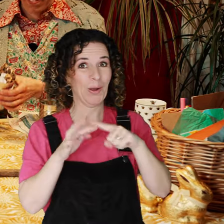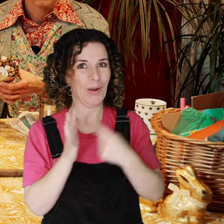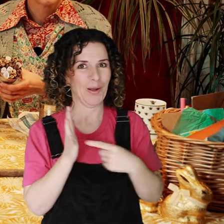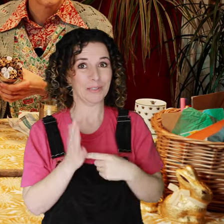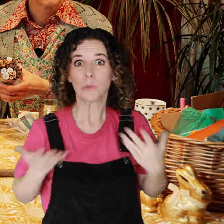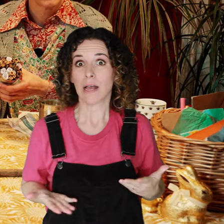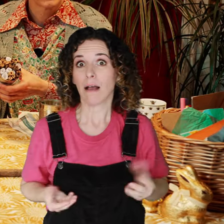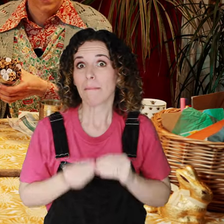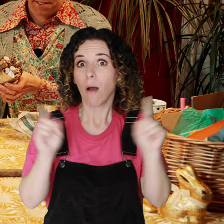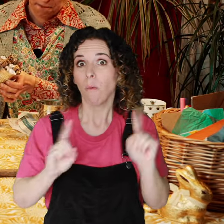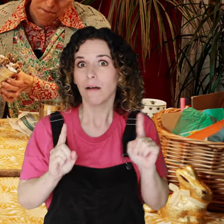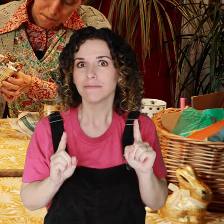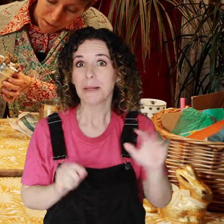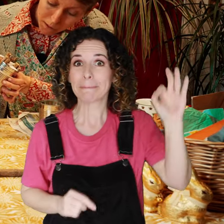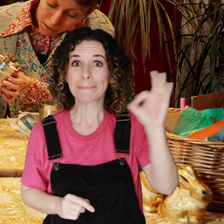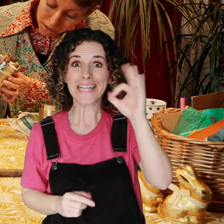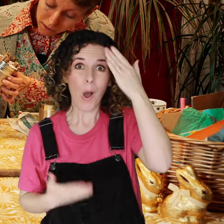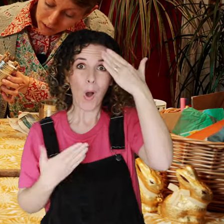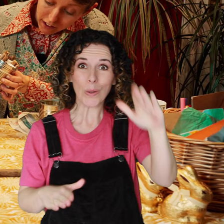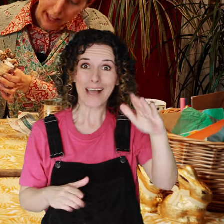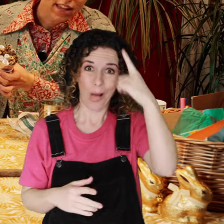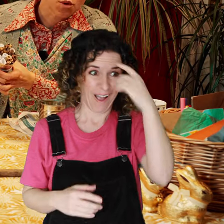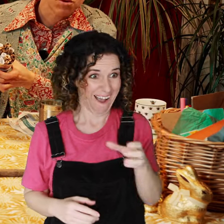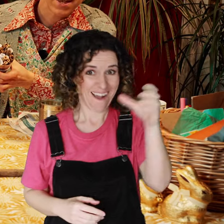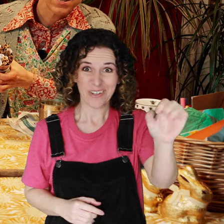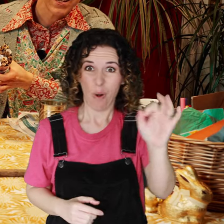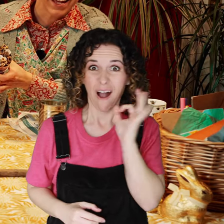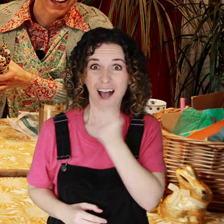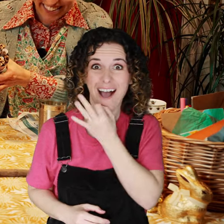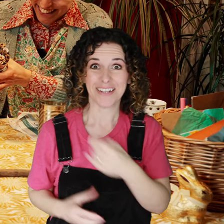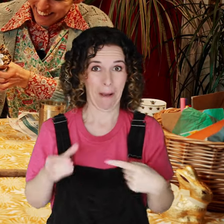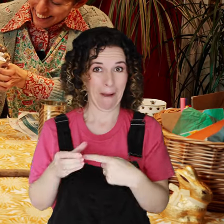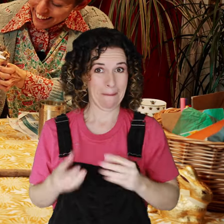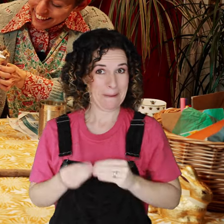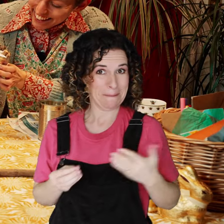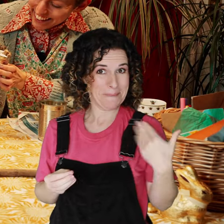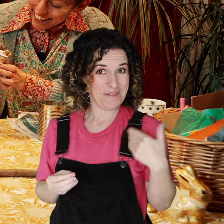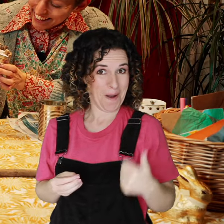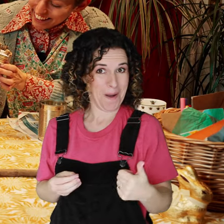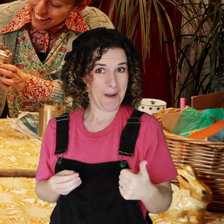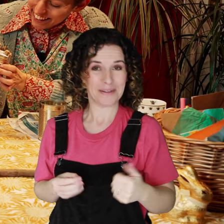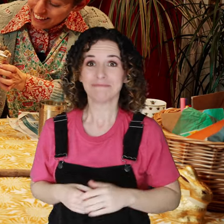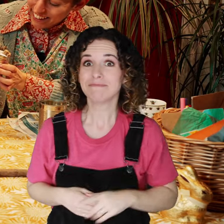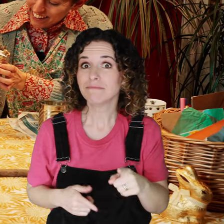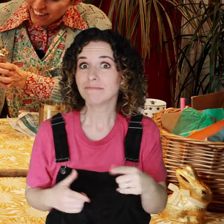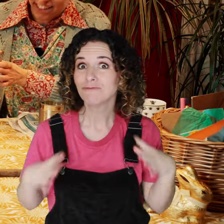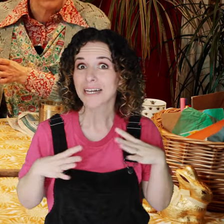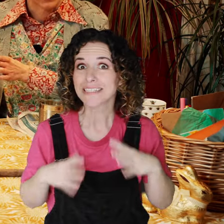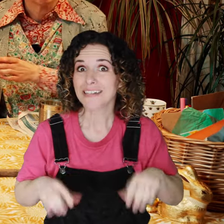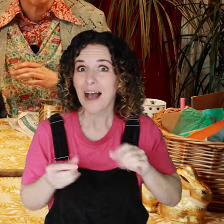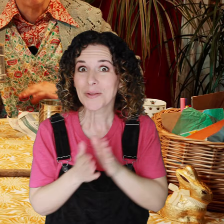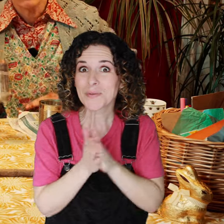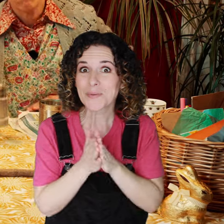make a bee hotel that you can use in your garden. Here's one we made earlier. Lovely. Are you ready to get making?